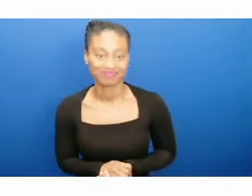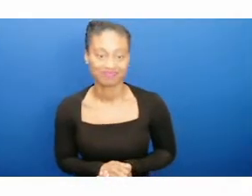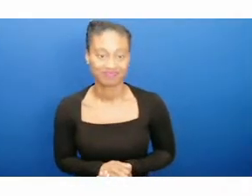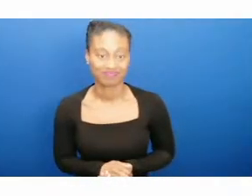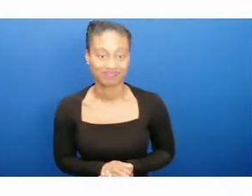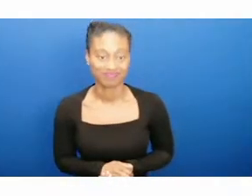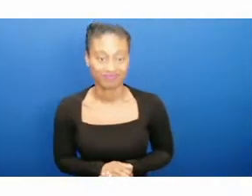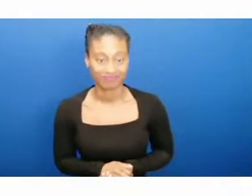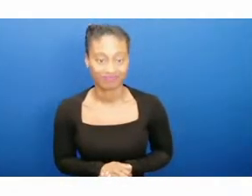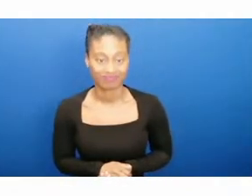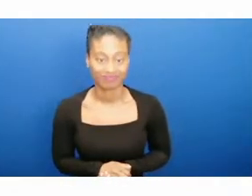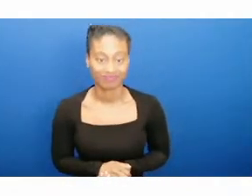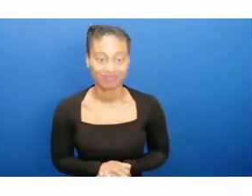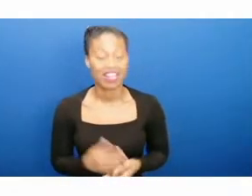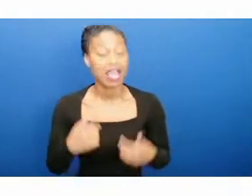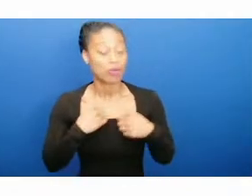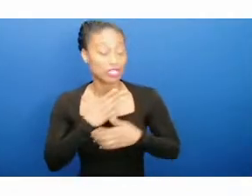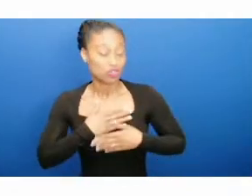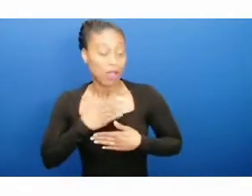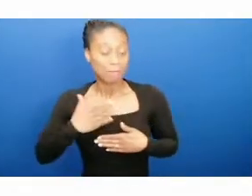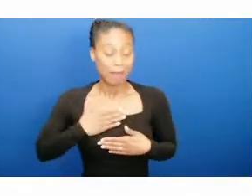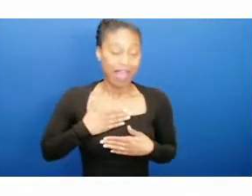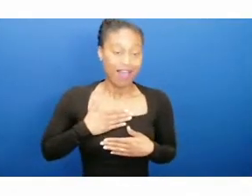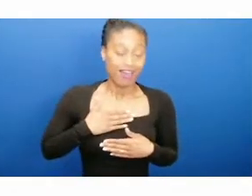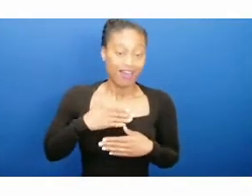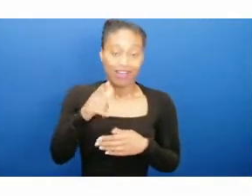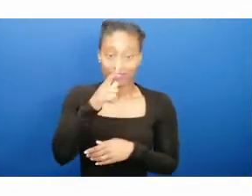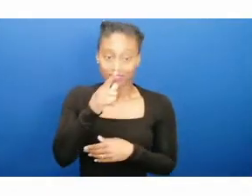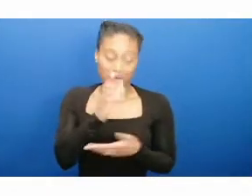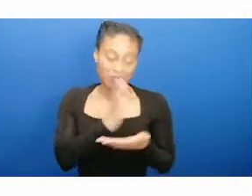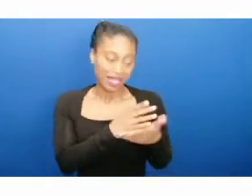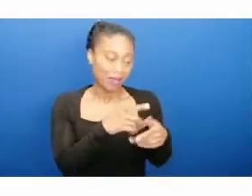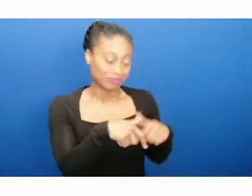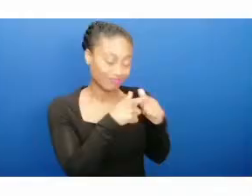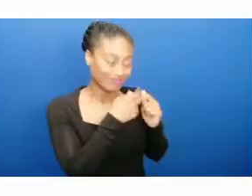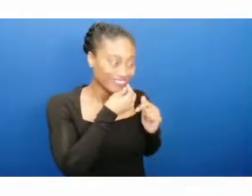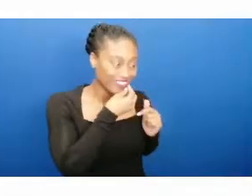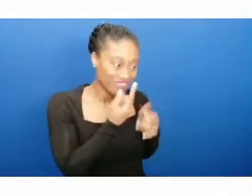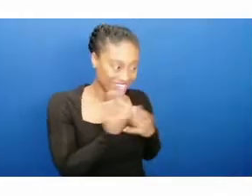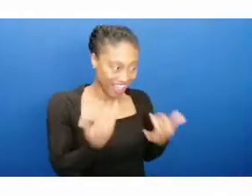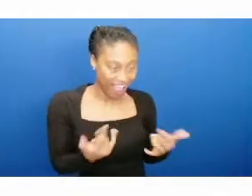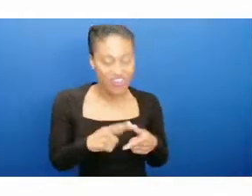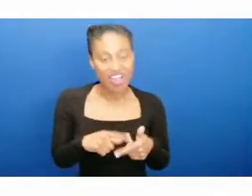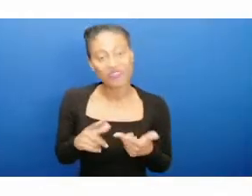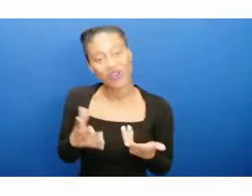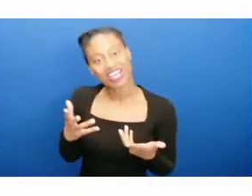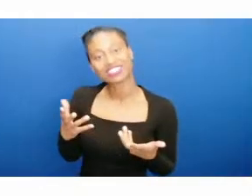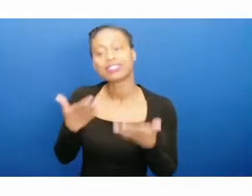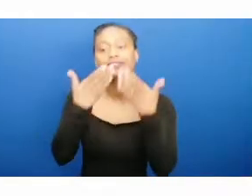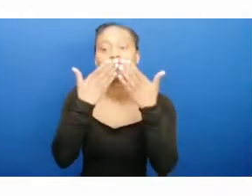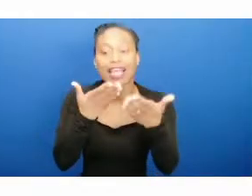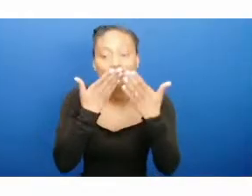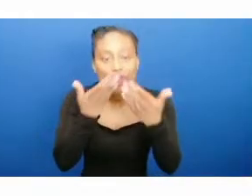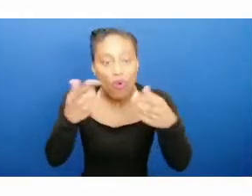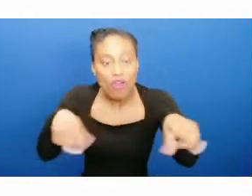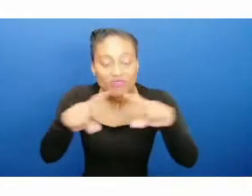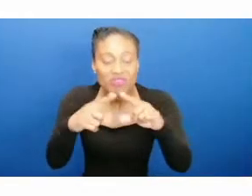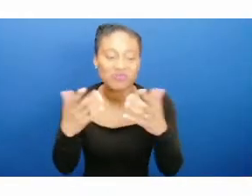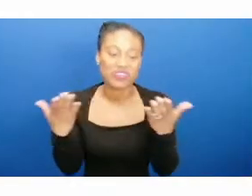I'm going to have a great late lunch, but I'm going to stop eating for now. And I'm going to take time to thank you all for being